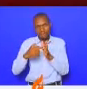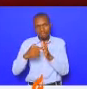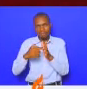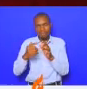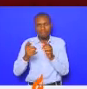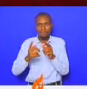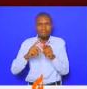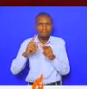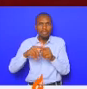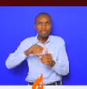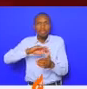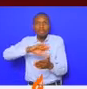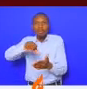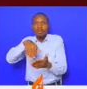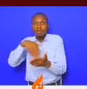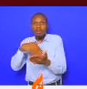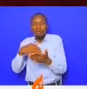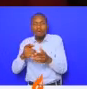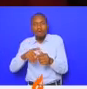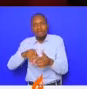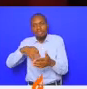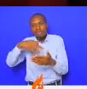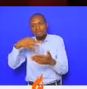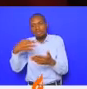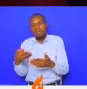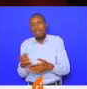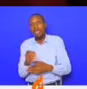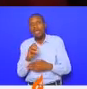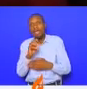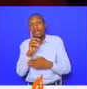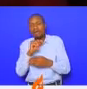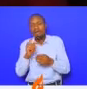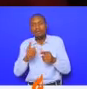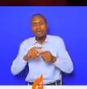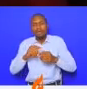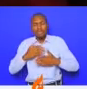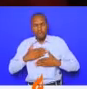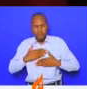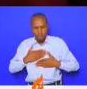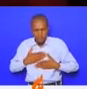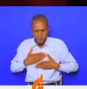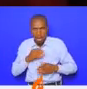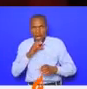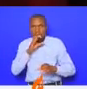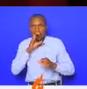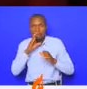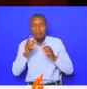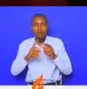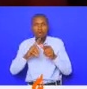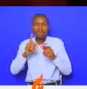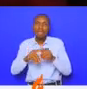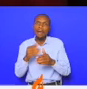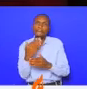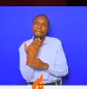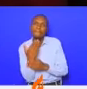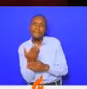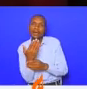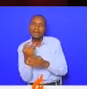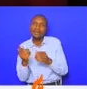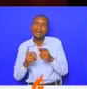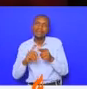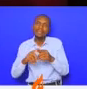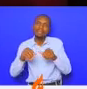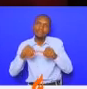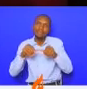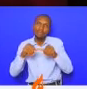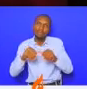And all these have failed us, Mr. Speaker. Honorable Speaker, I'm kindly urging you to draw your wisdom, your courage